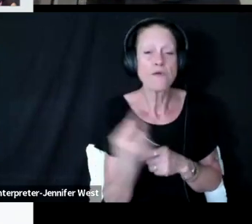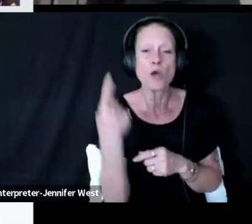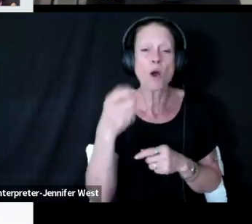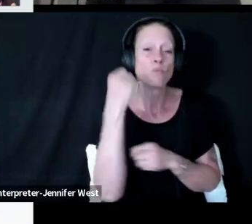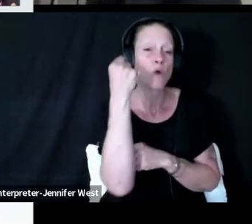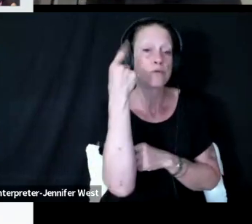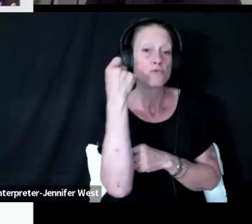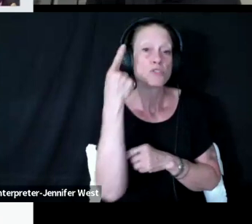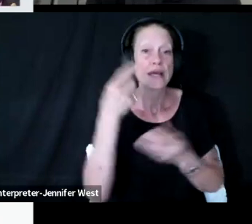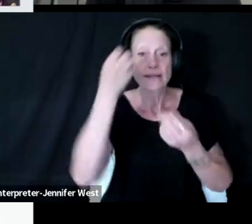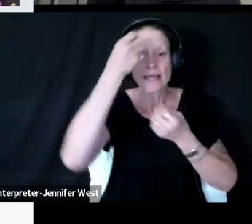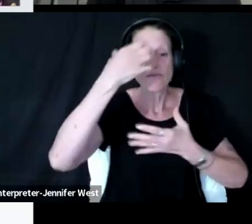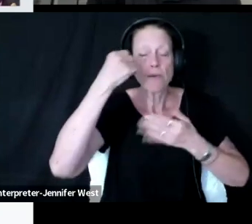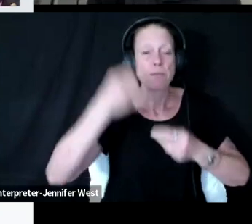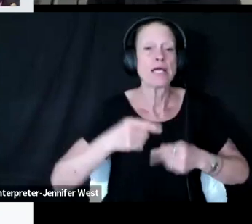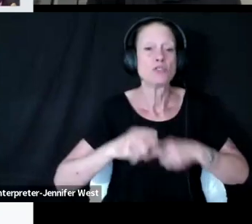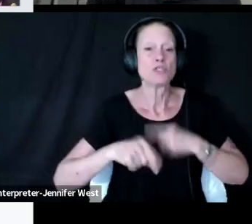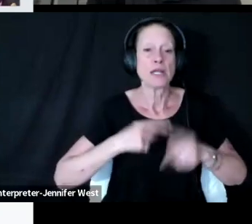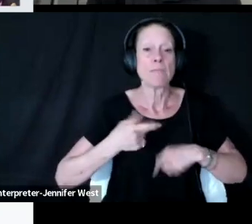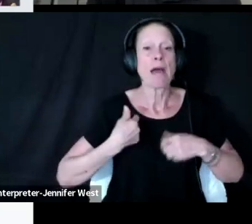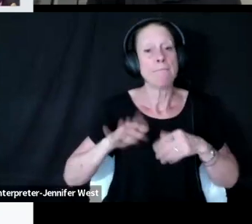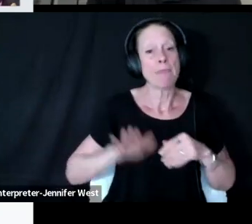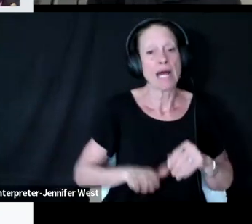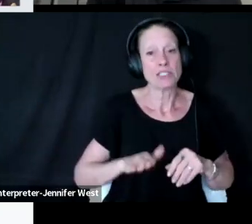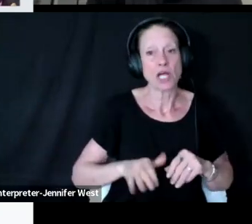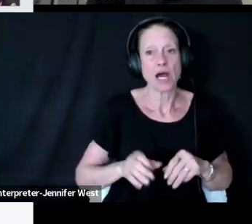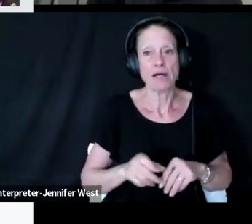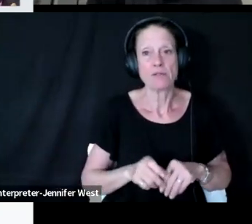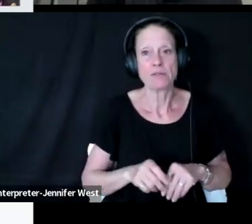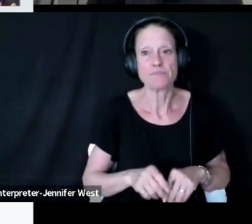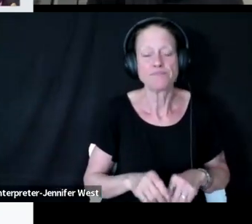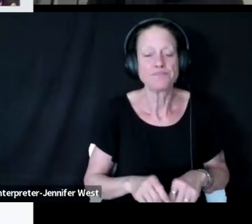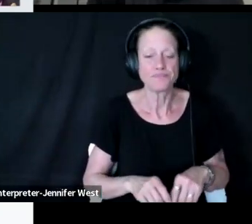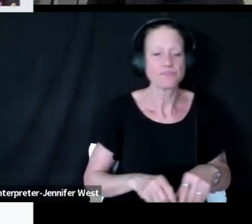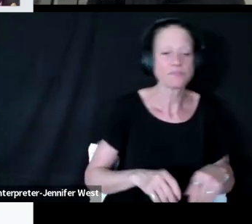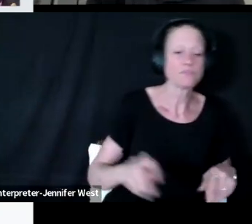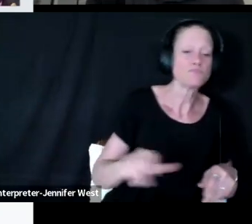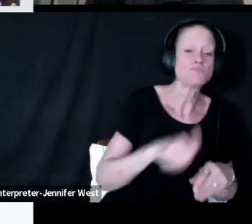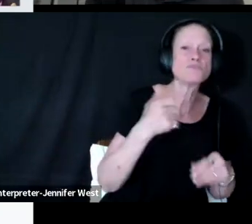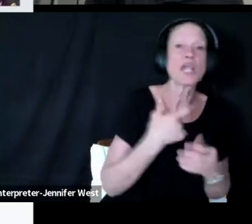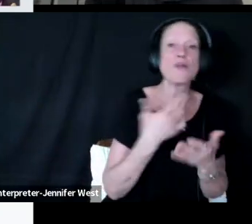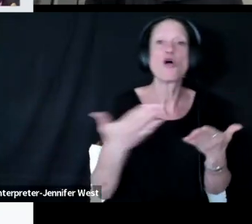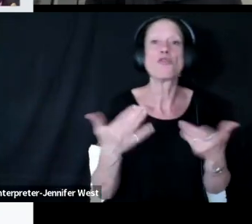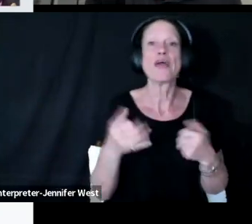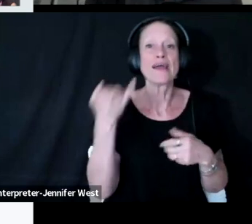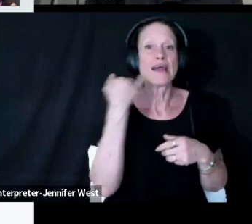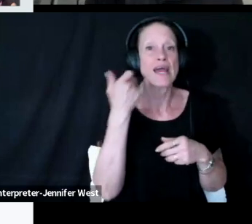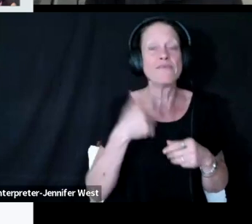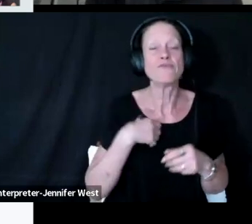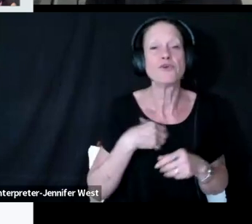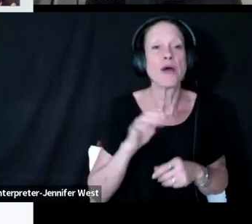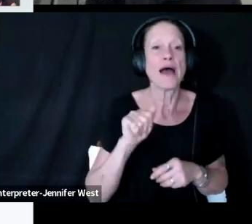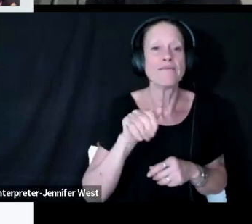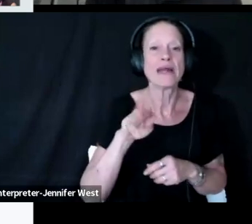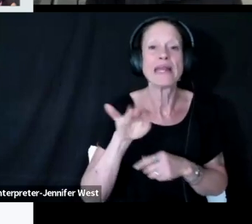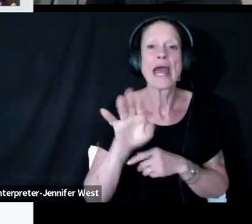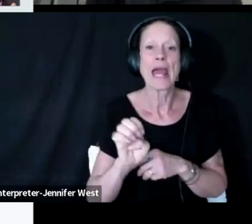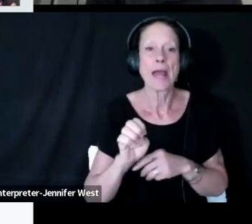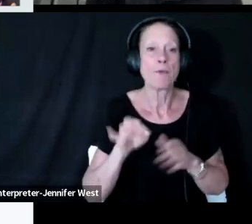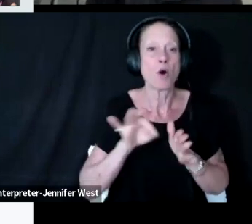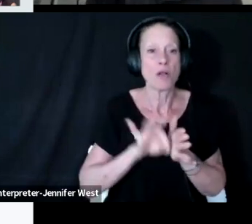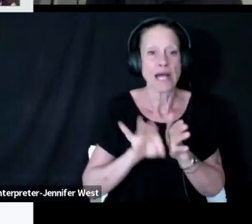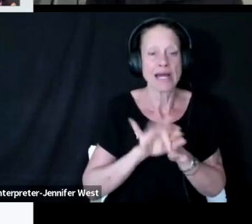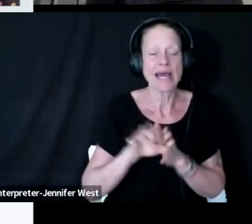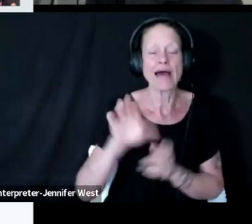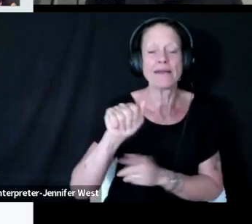child. So that's one way of trying to get it covered. The other thing is if you do have an ABLE account, you certainly can use ABLE